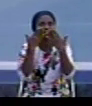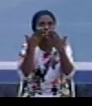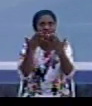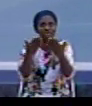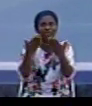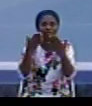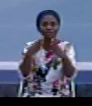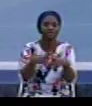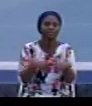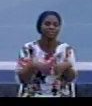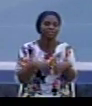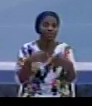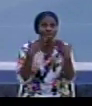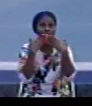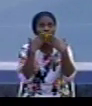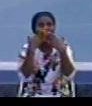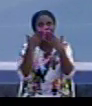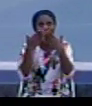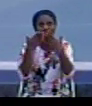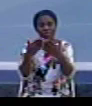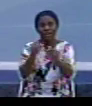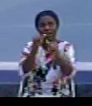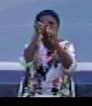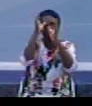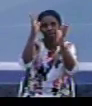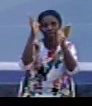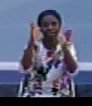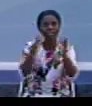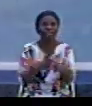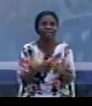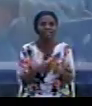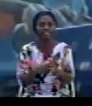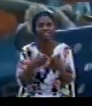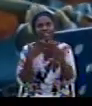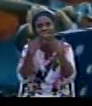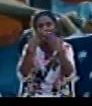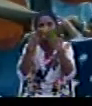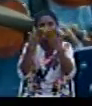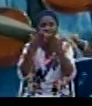Oshé, Oshé Baba, Oshé,